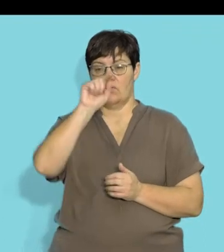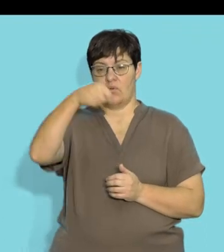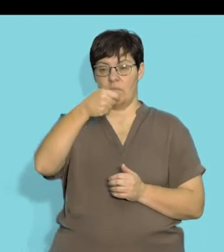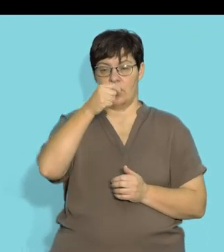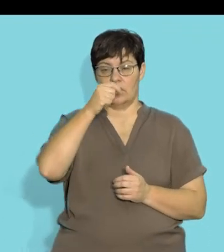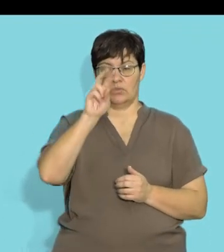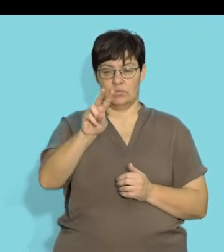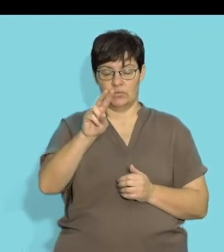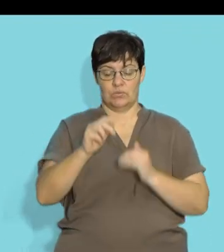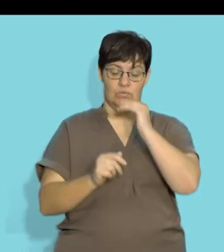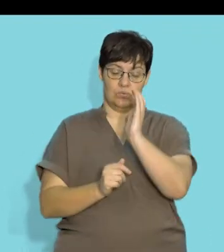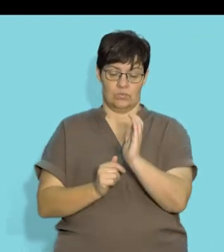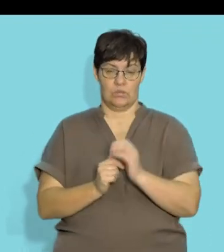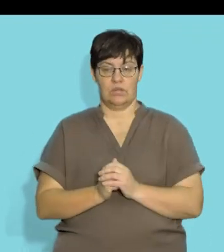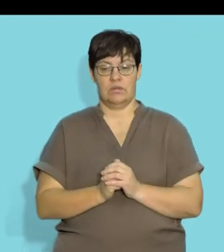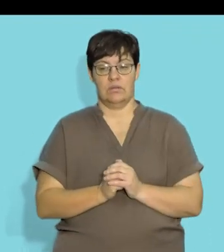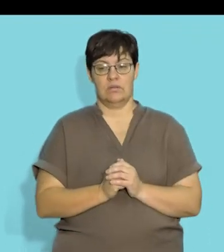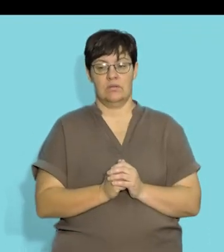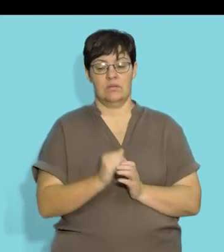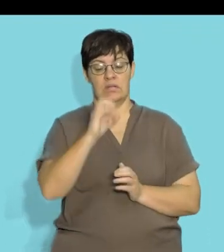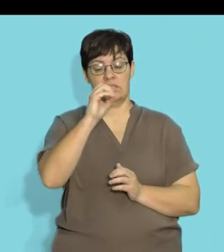0.2 multiplied by